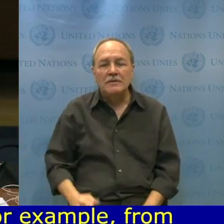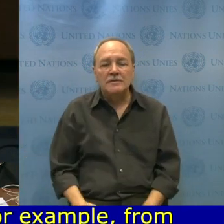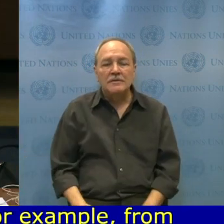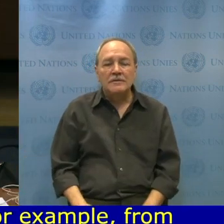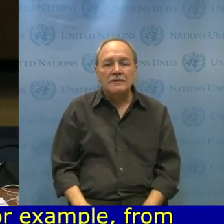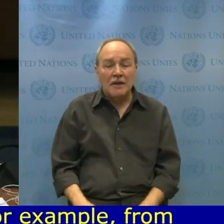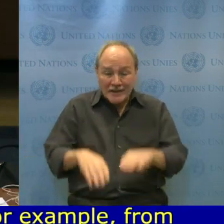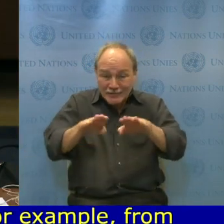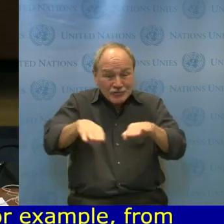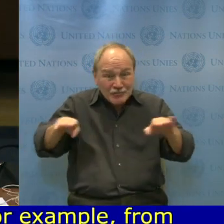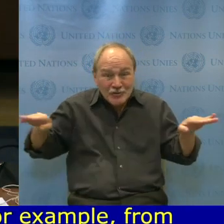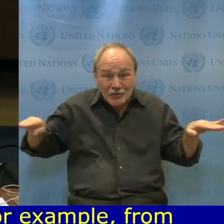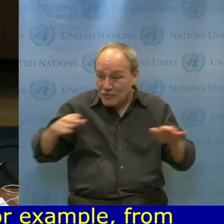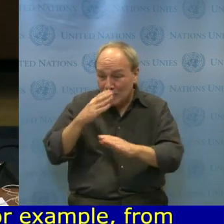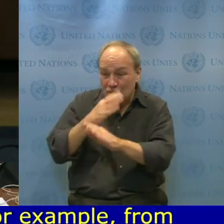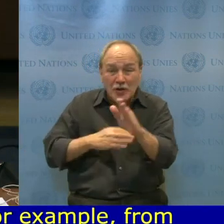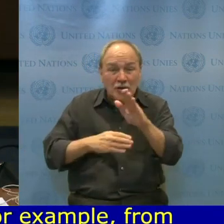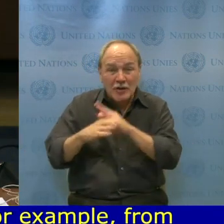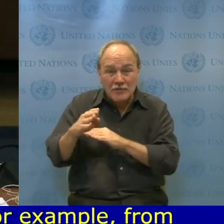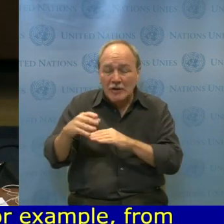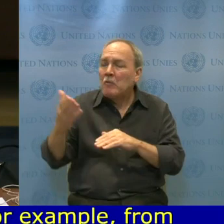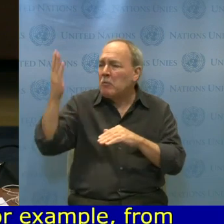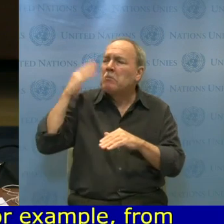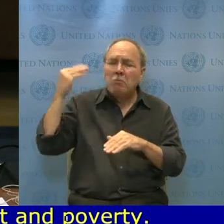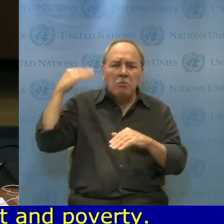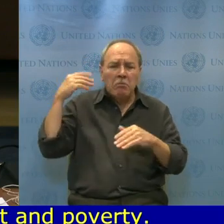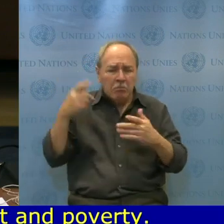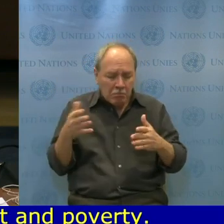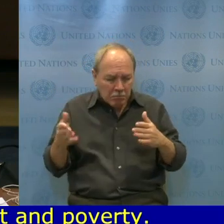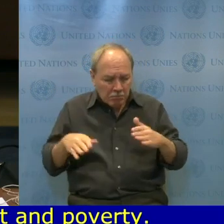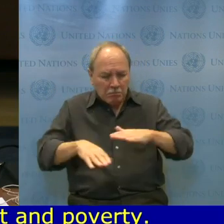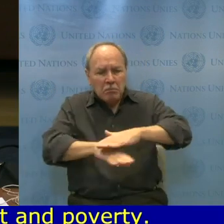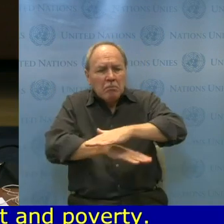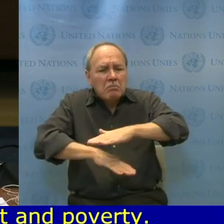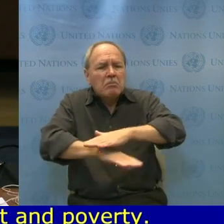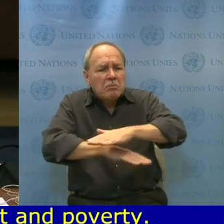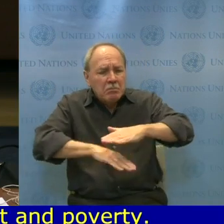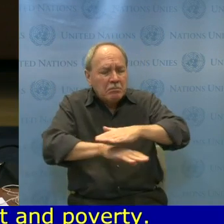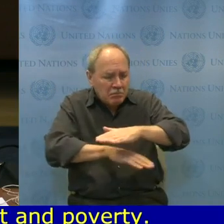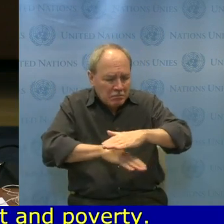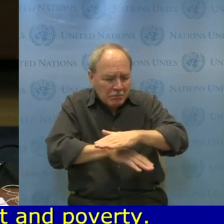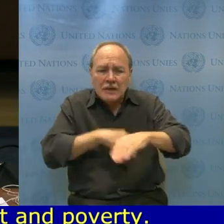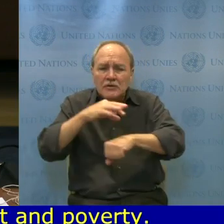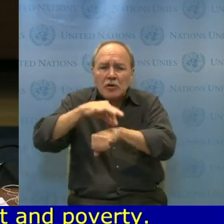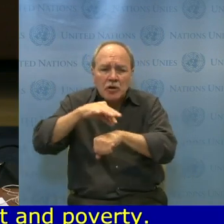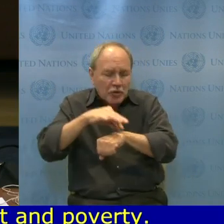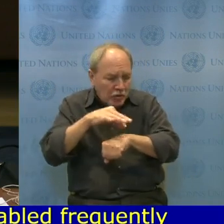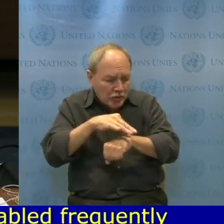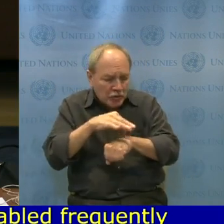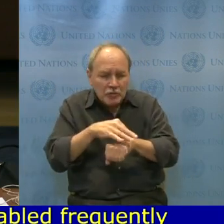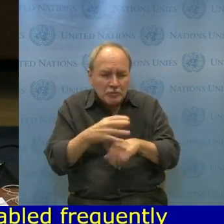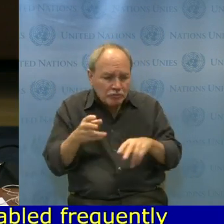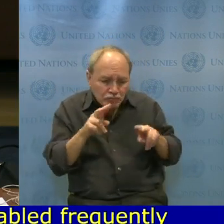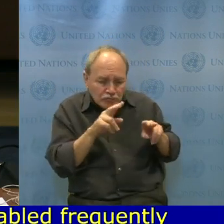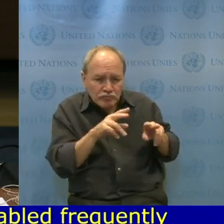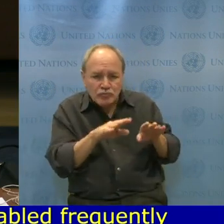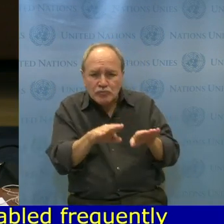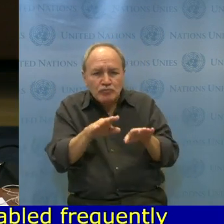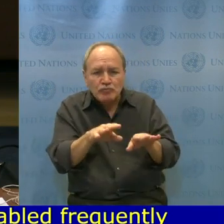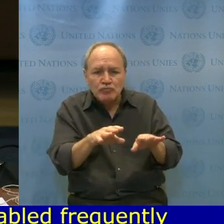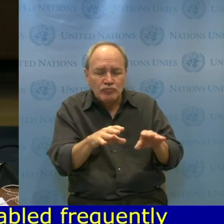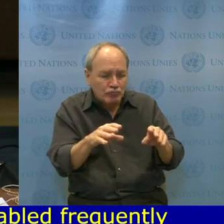don't receive basic treatment for common childhood diseases, and what is even more alarming, a high number